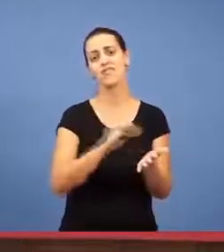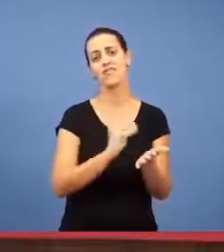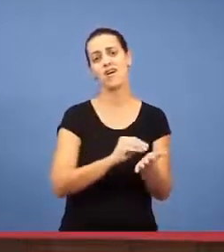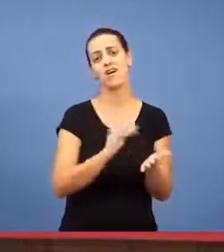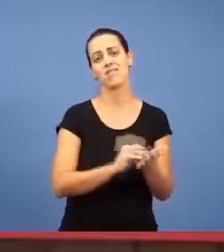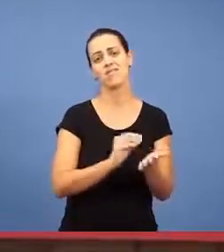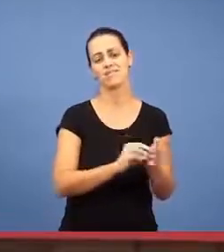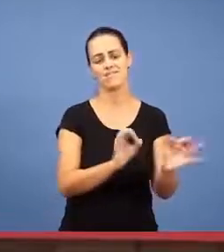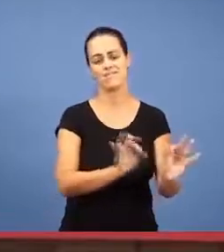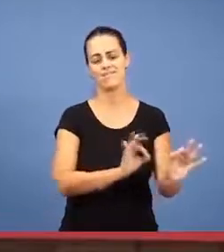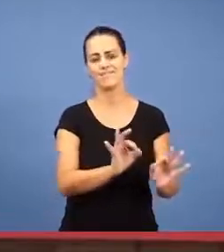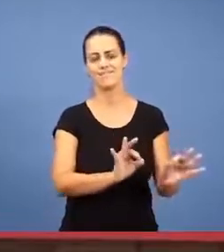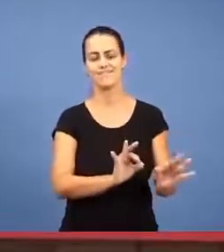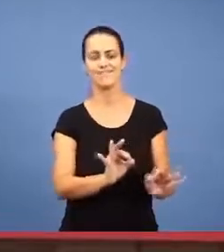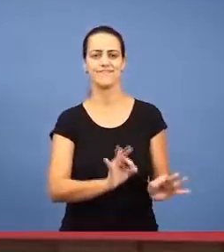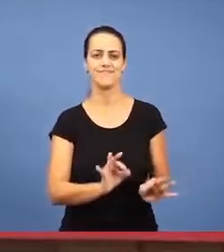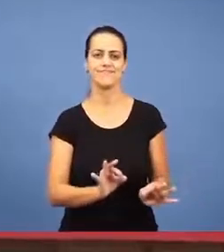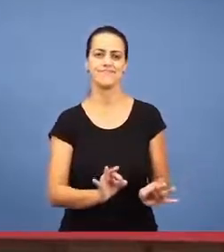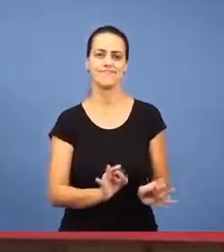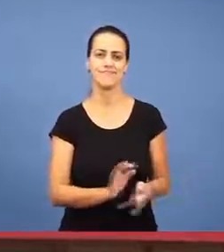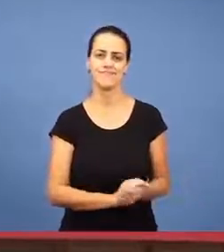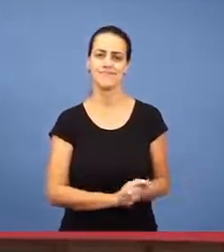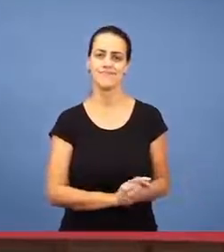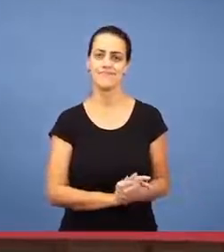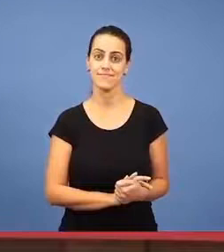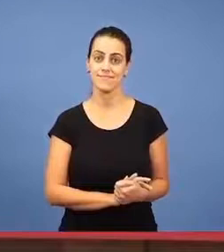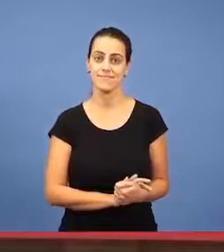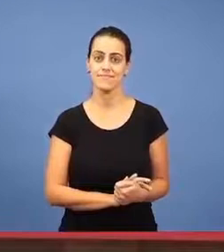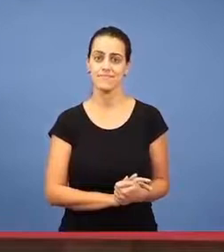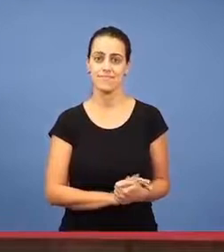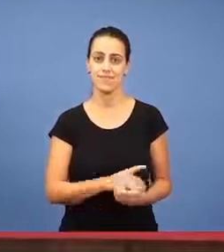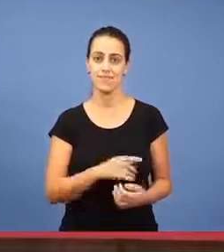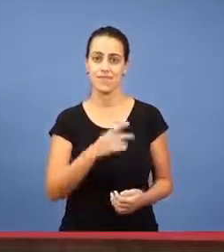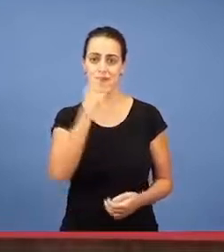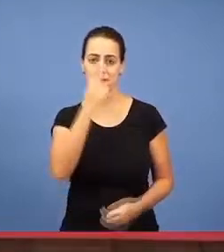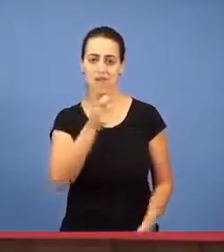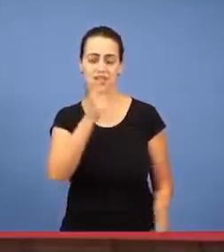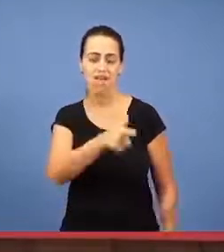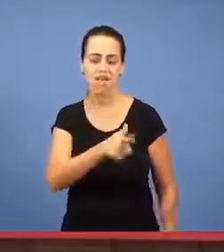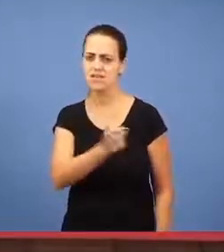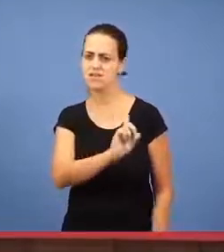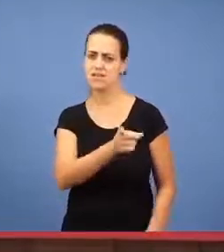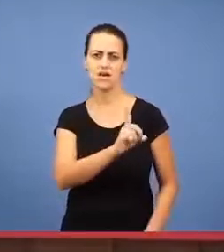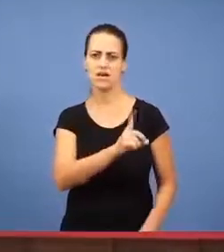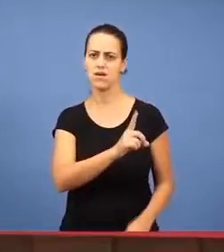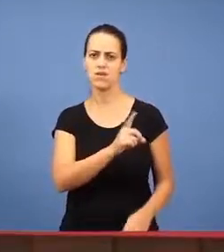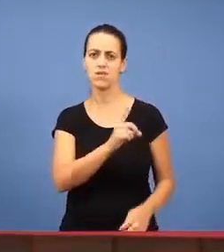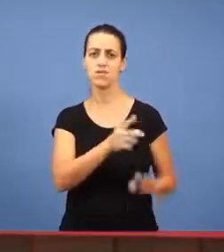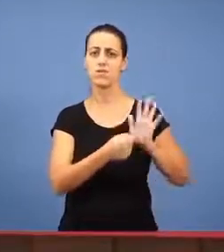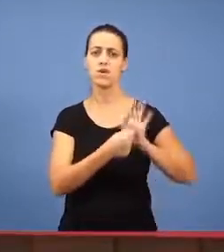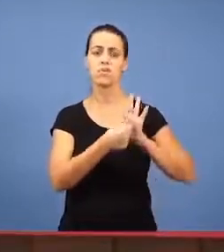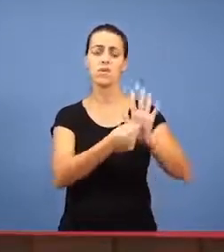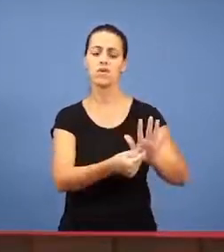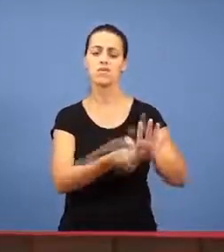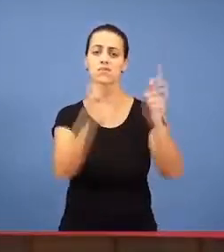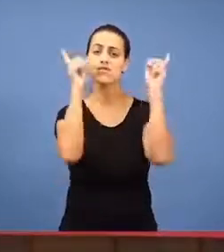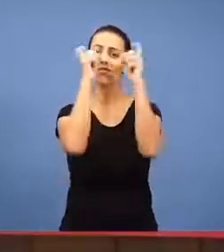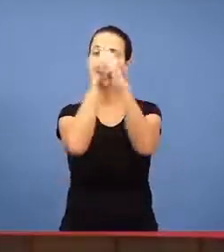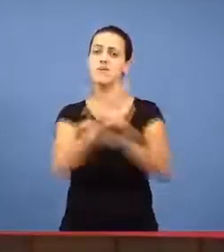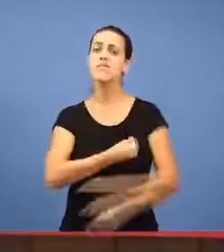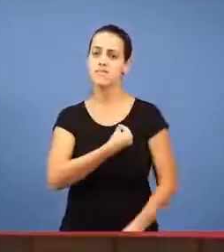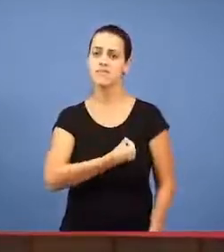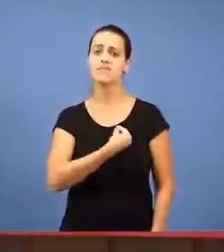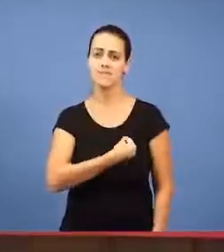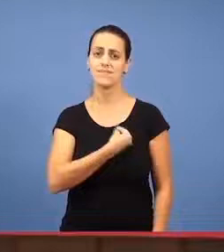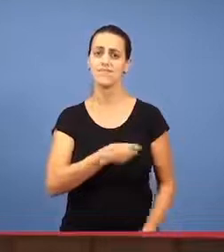because of this. They were faithful exactly because of the history that we lived. And it was not a criticism to them because